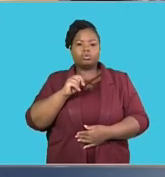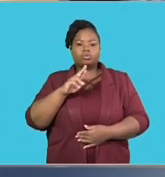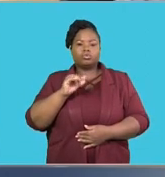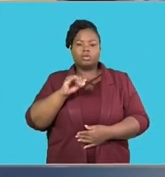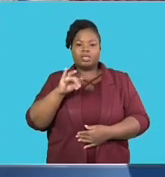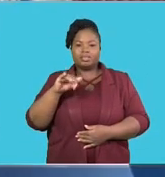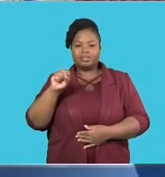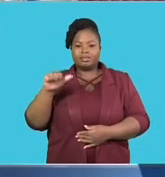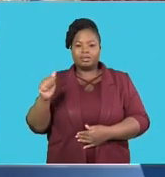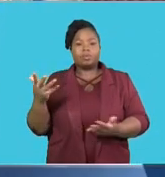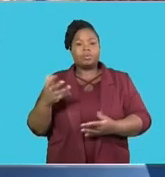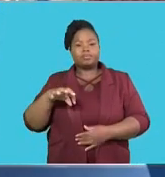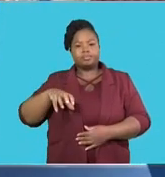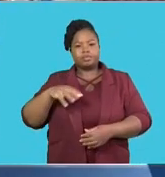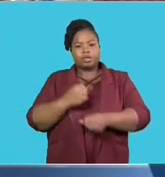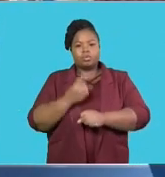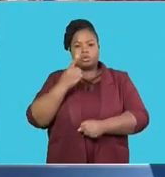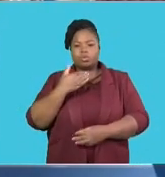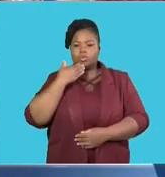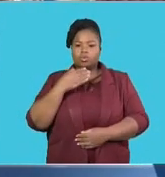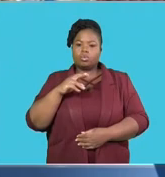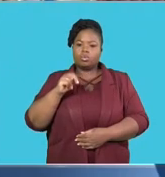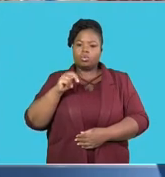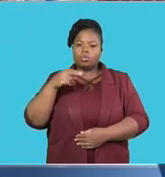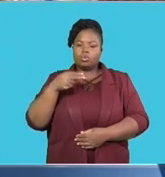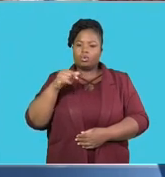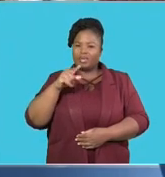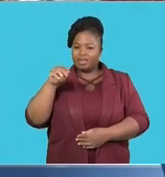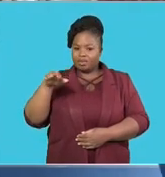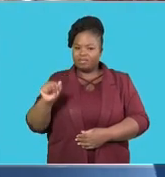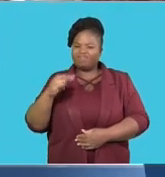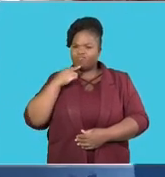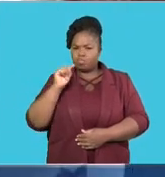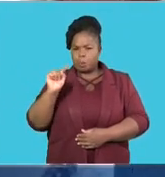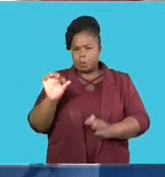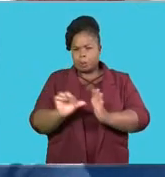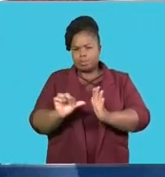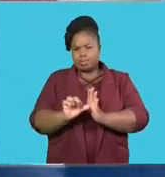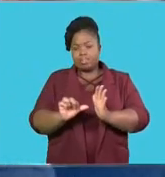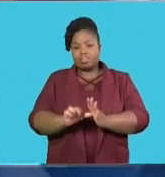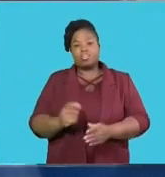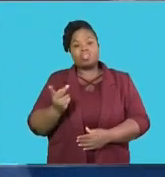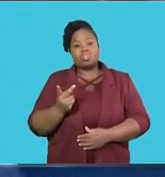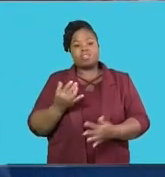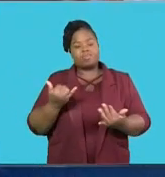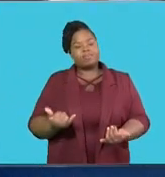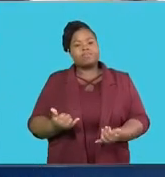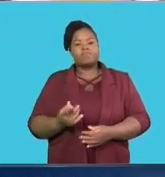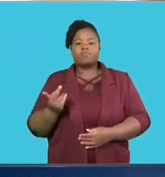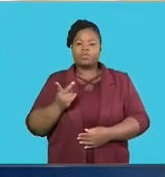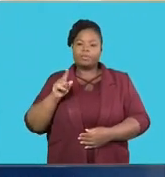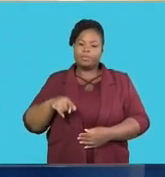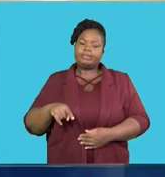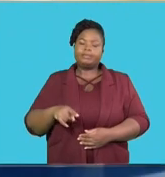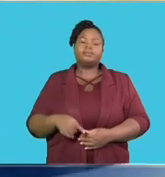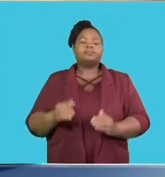provinceng ya Gauteng e leng Mtimande Ngwenya o tobokeditse botlhokwa ba thuto le phano ya dikeletso molemong wa go kgothaletsa